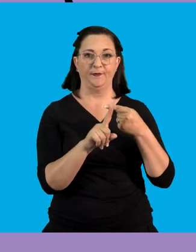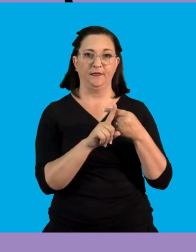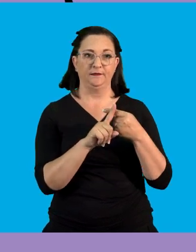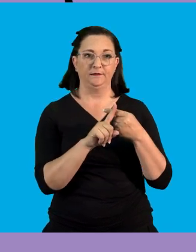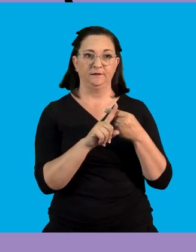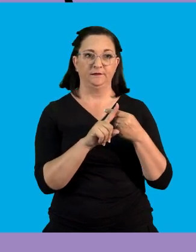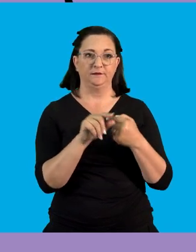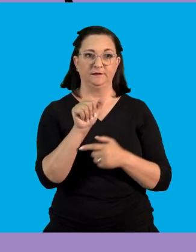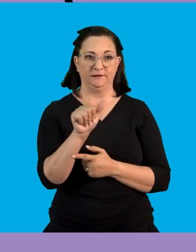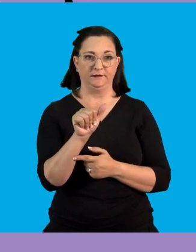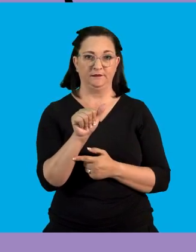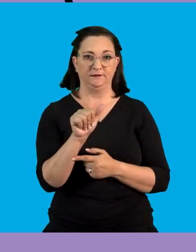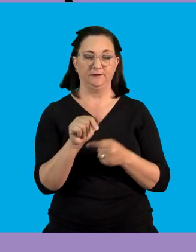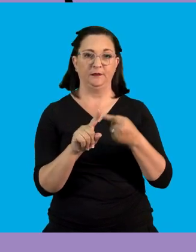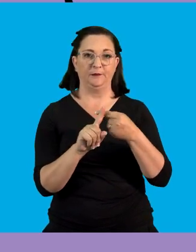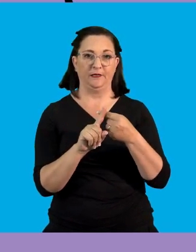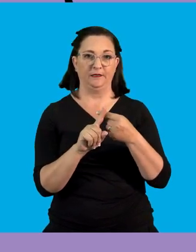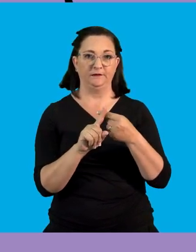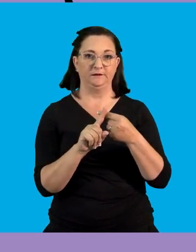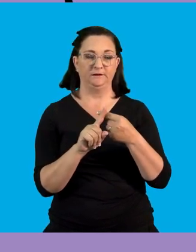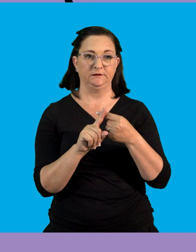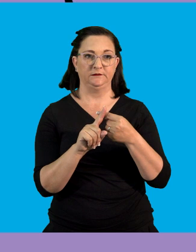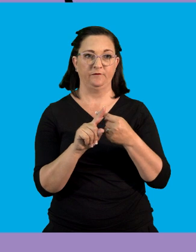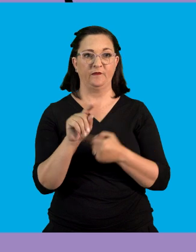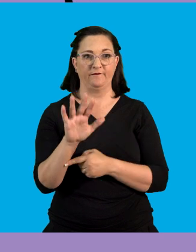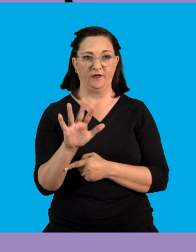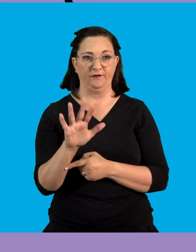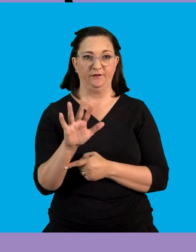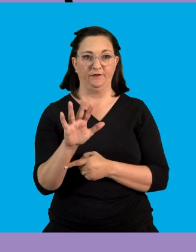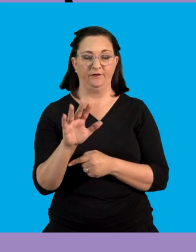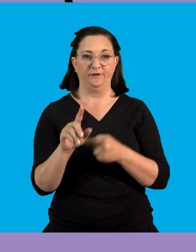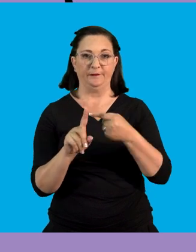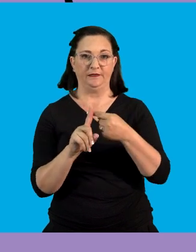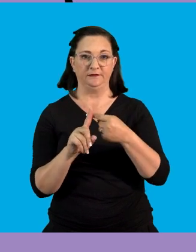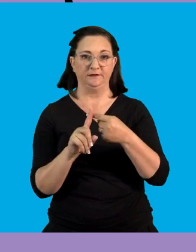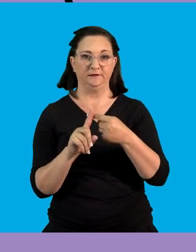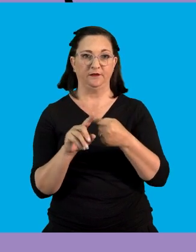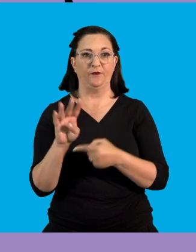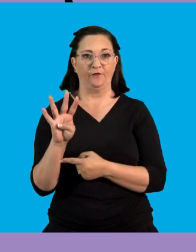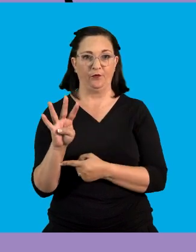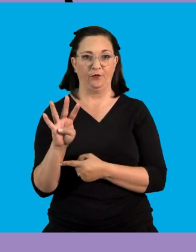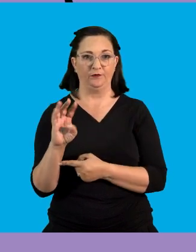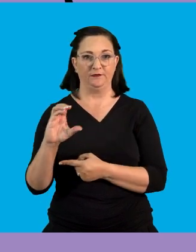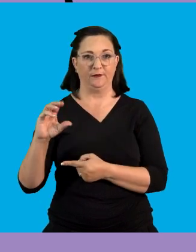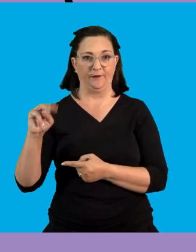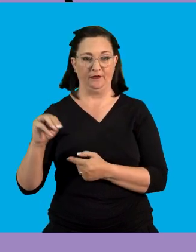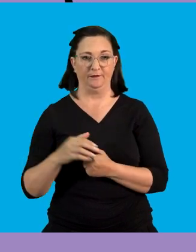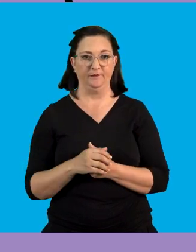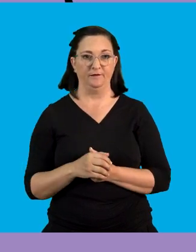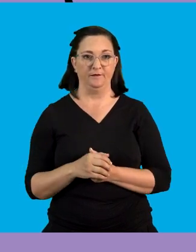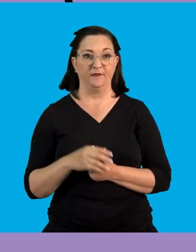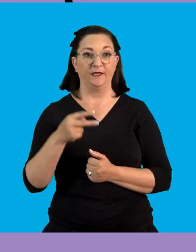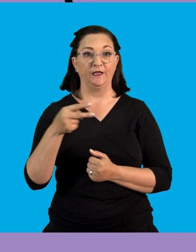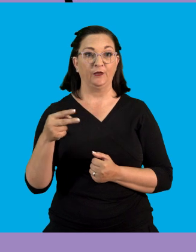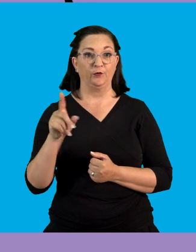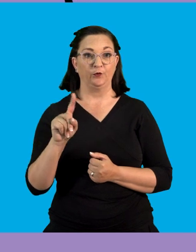AB plus 6 centimeters plus 5 centimeters plus 4